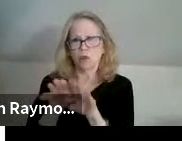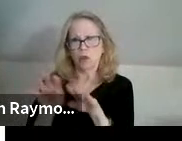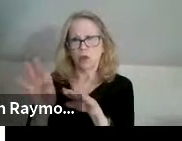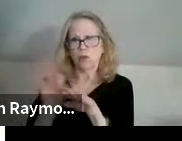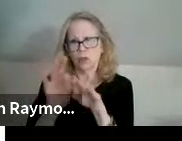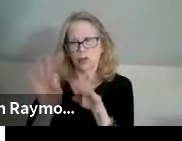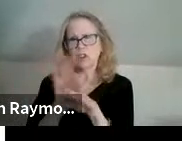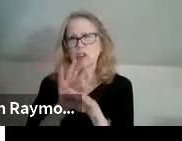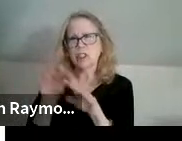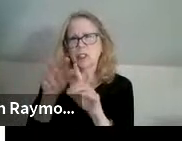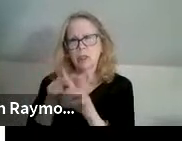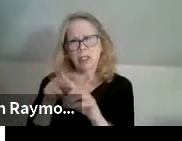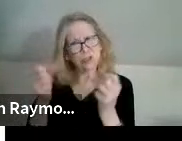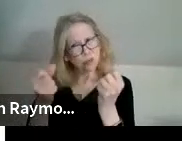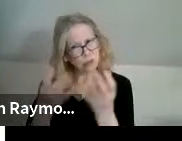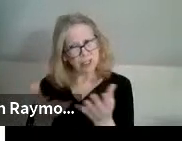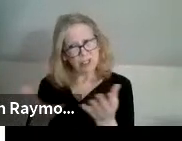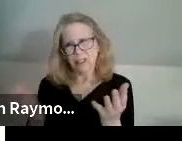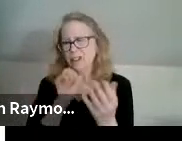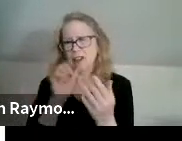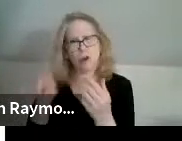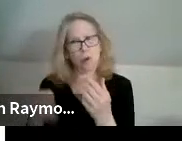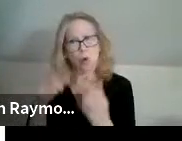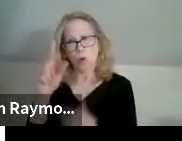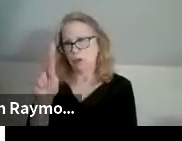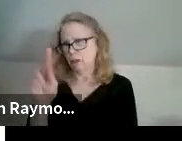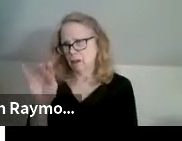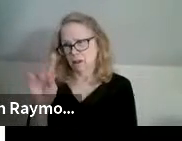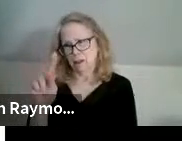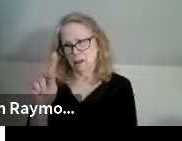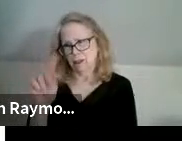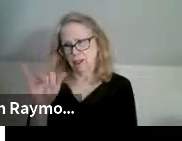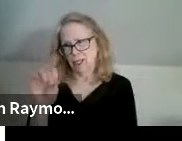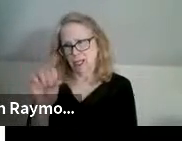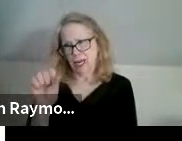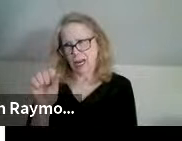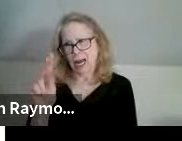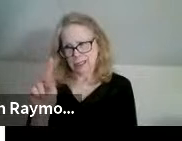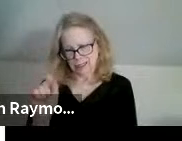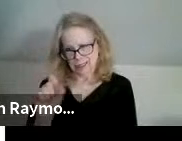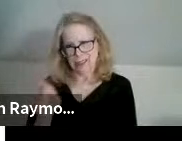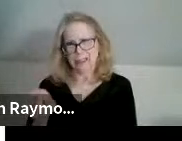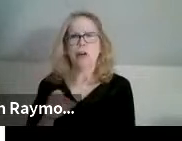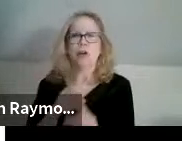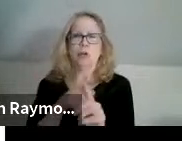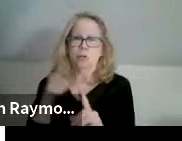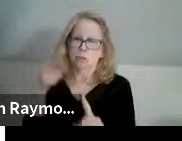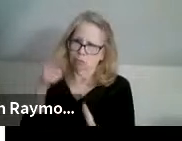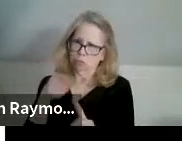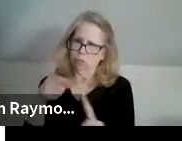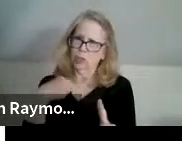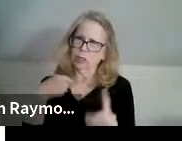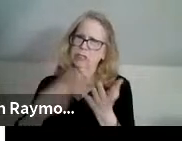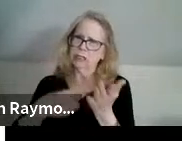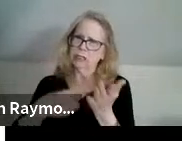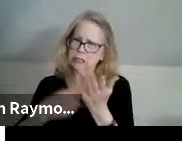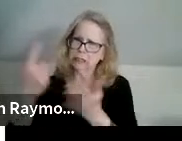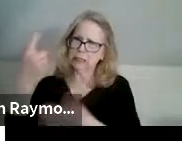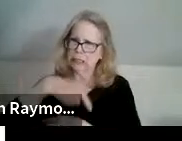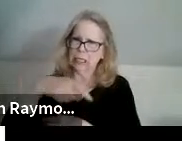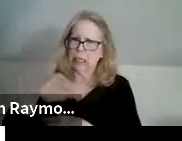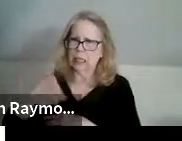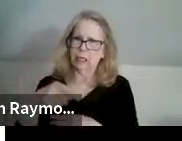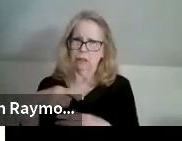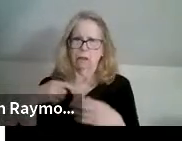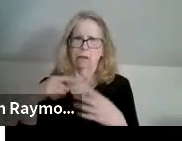would apply to a lot of things besides just kiosks. The main items I'm going to be talking about today